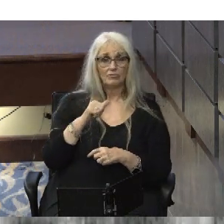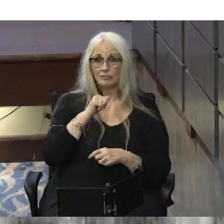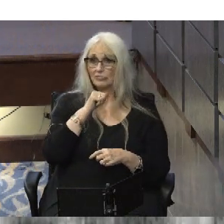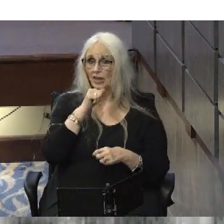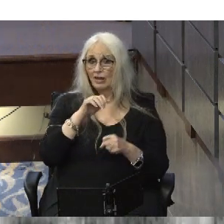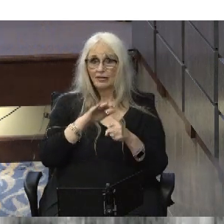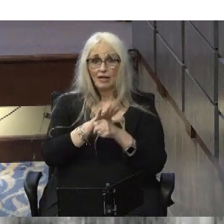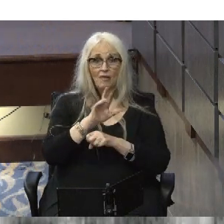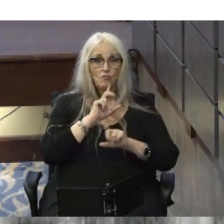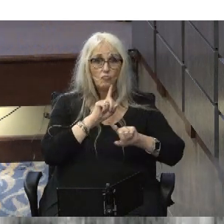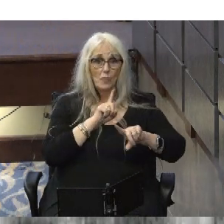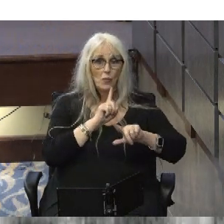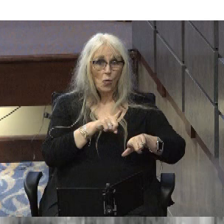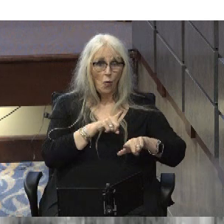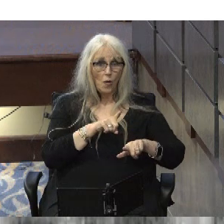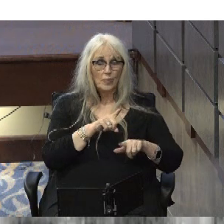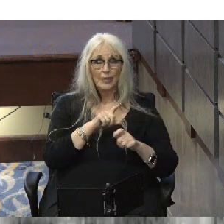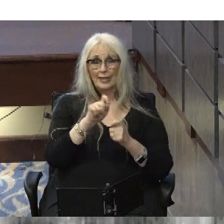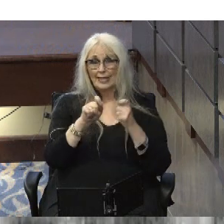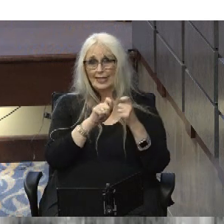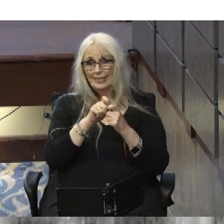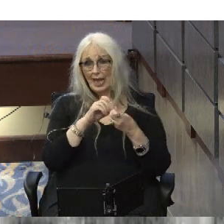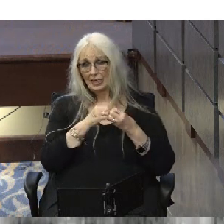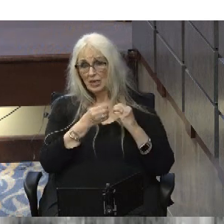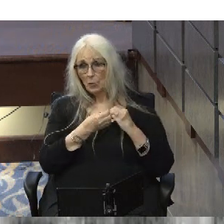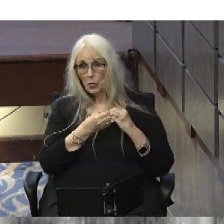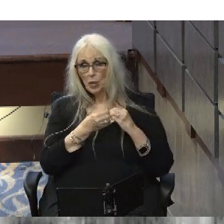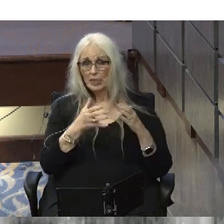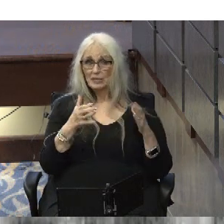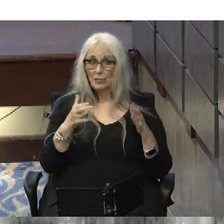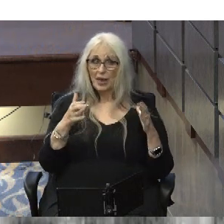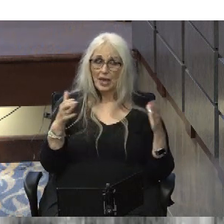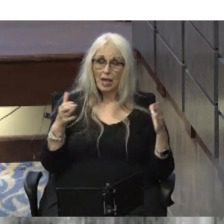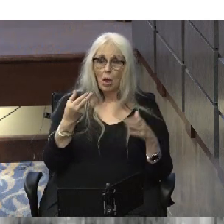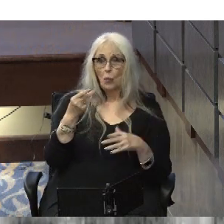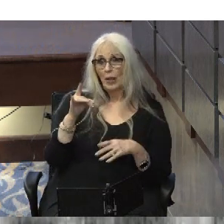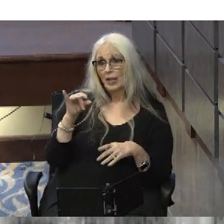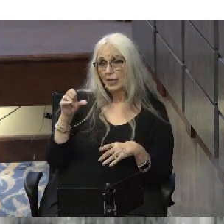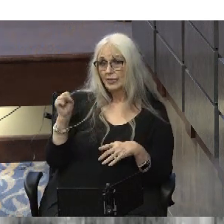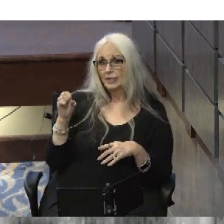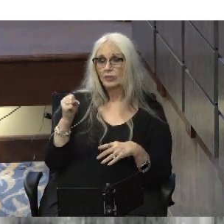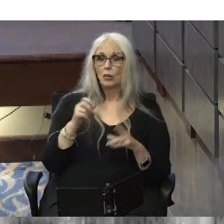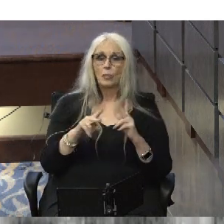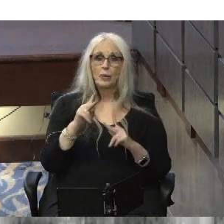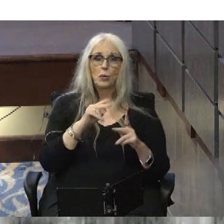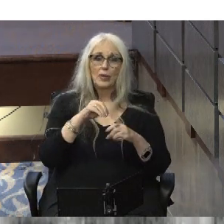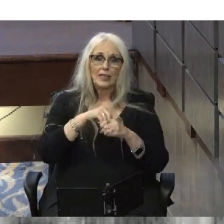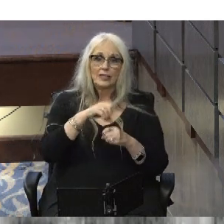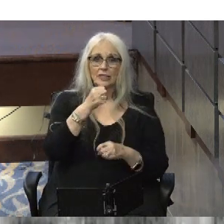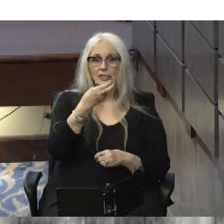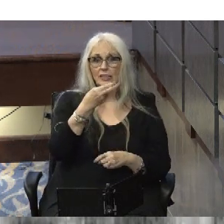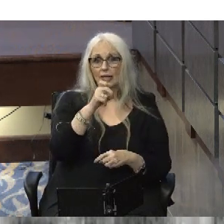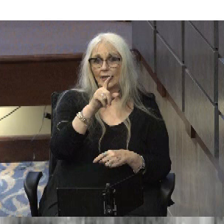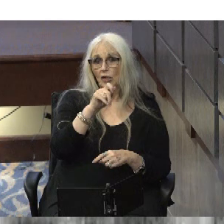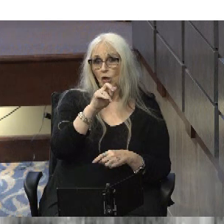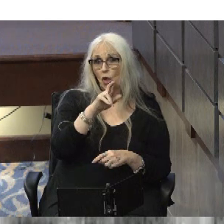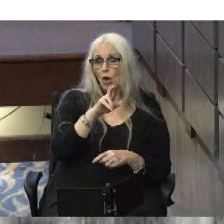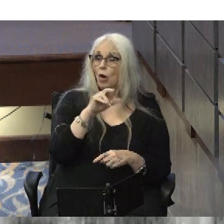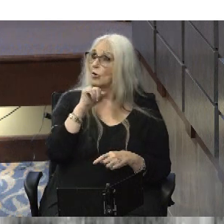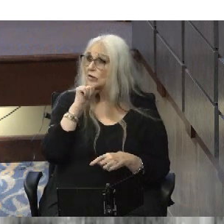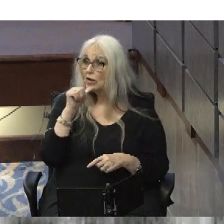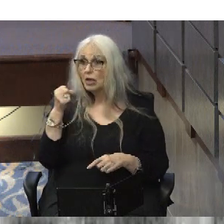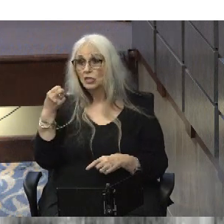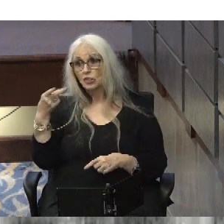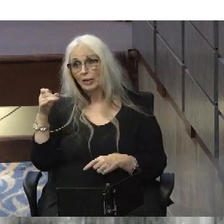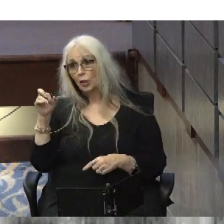the expanse of homelessness. However, by doing the count in January, persons who are in shelters or unsheltered in the